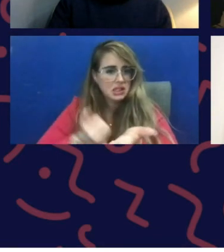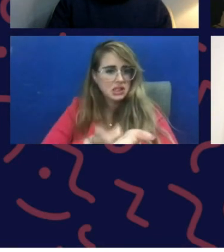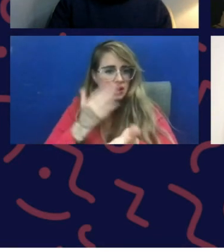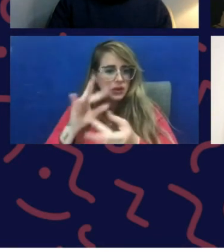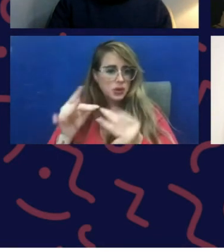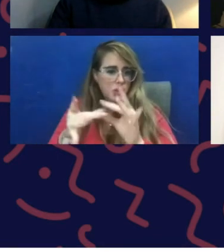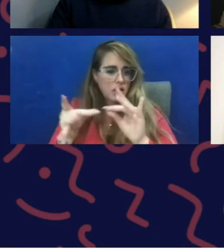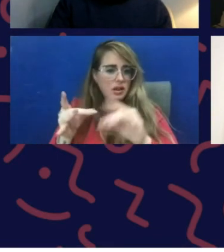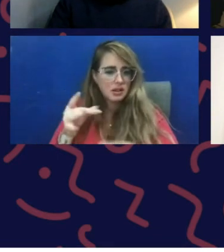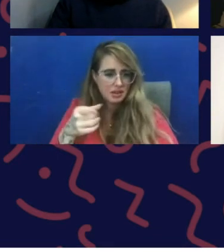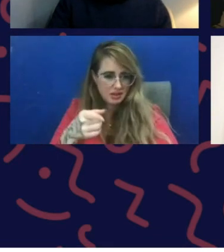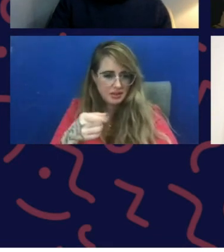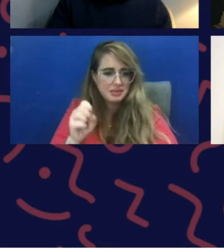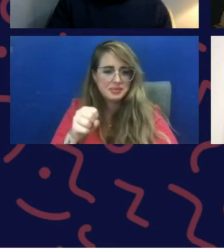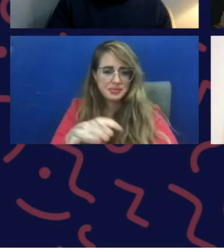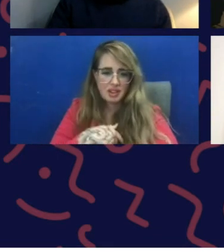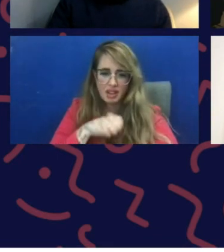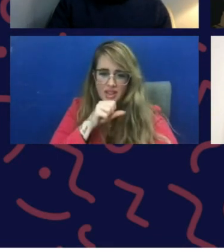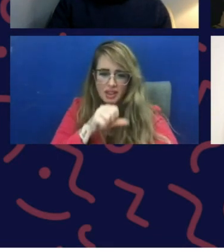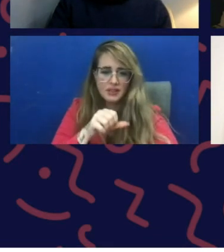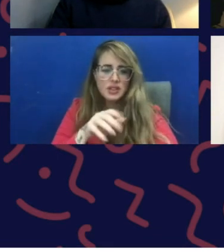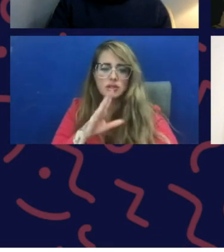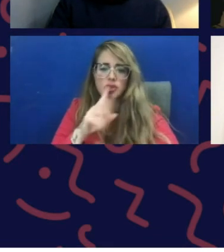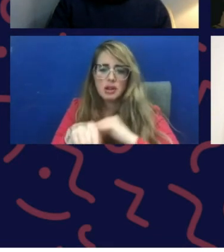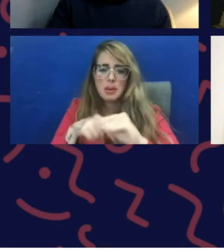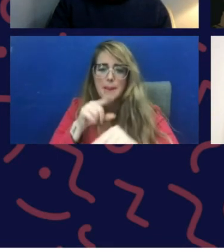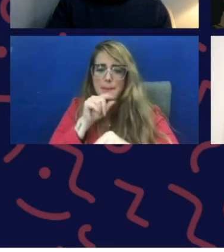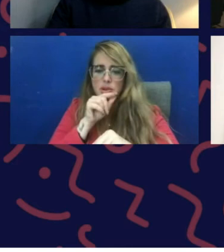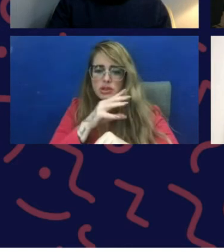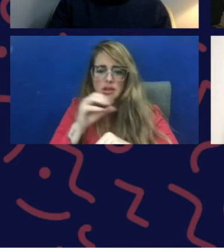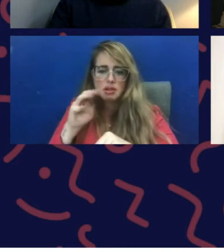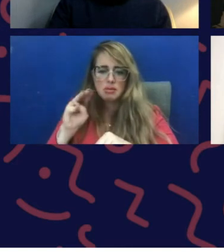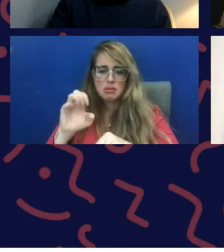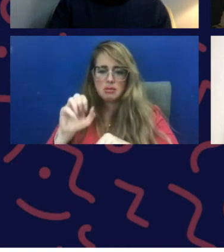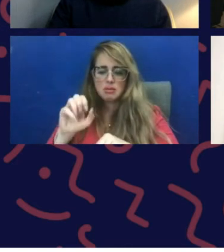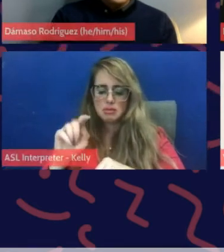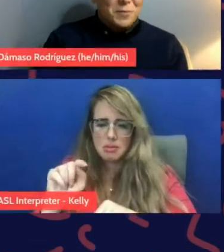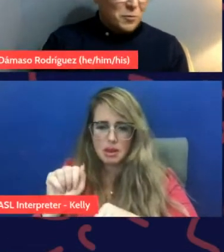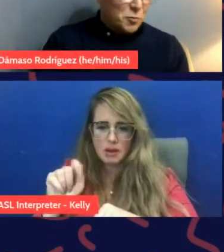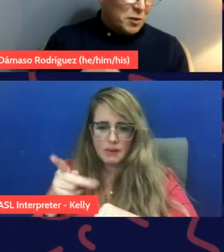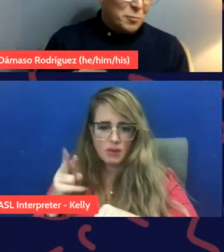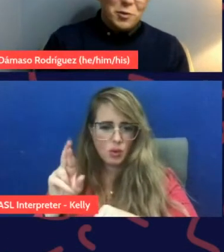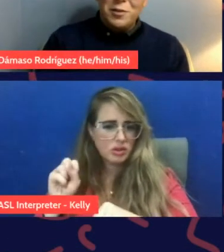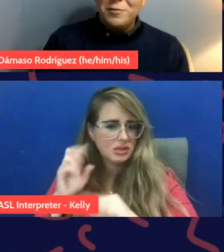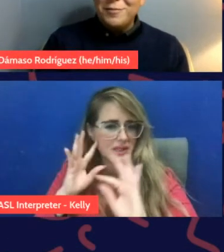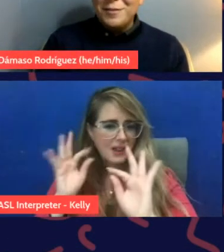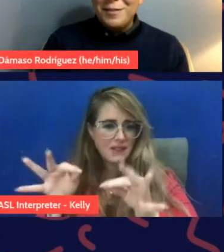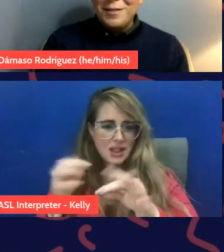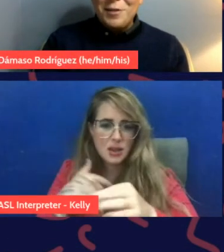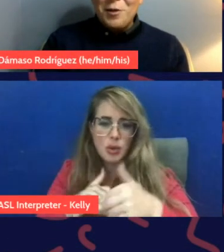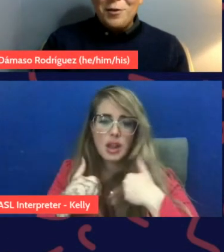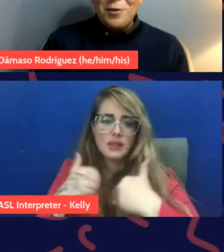I love it. Yes, I love speaking. You're speaking of birds and metaphors here. Absolutely. There's been some